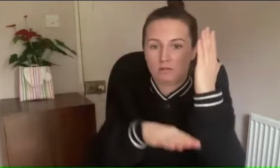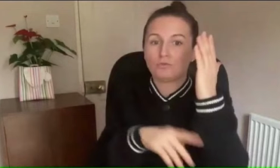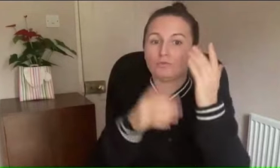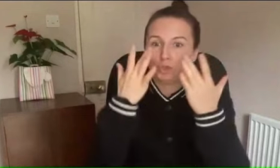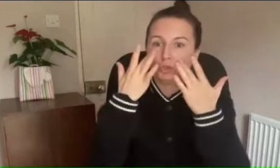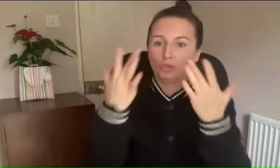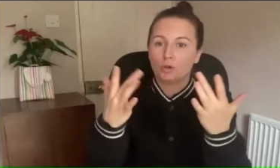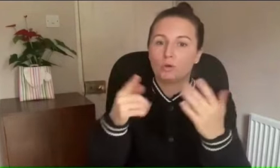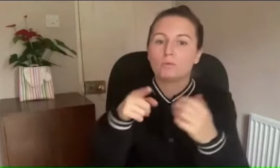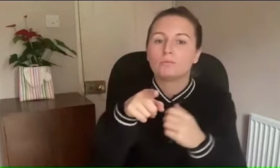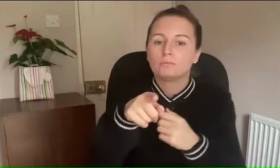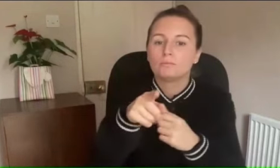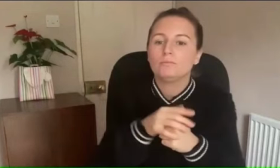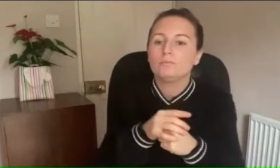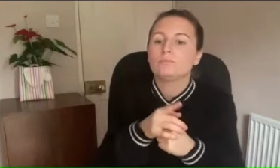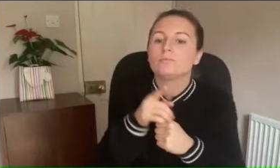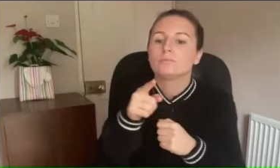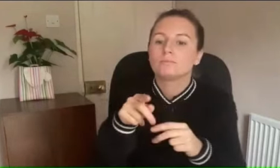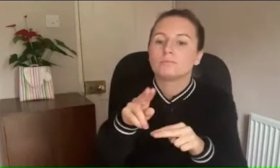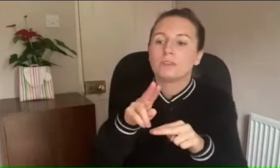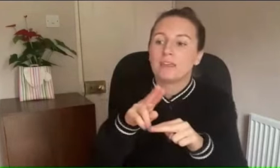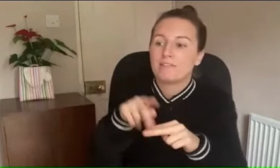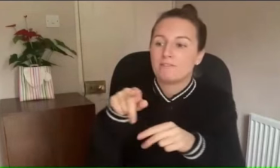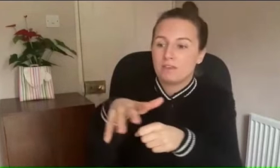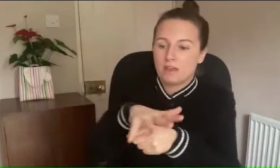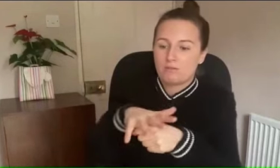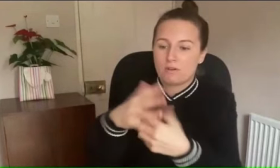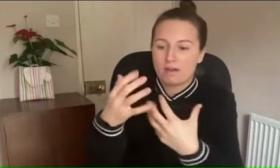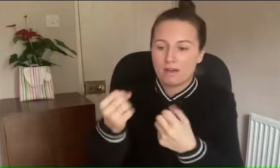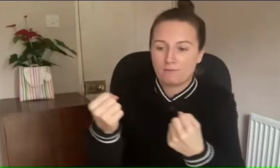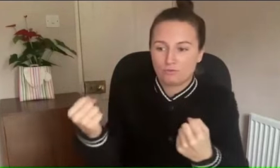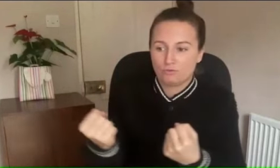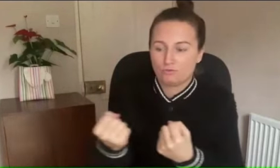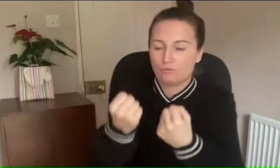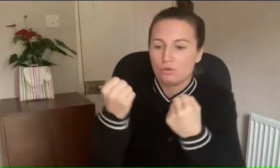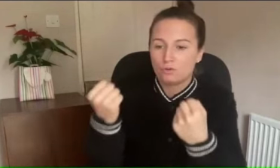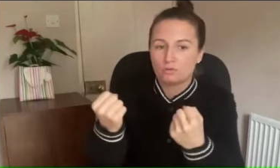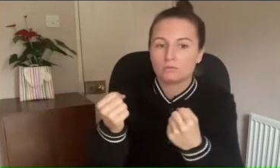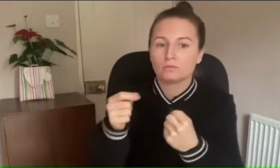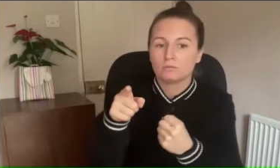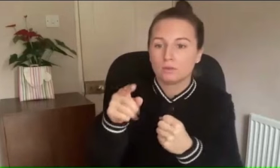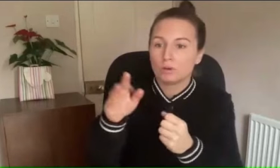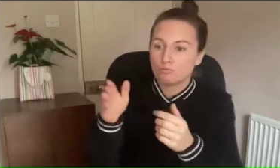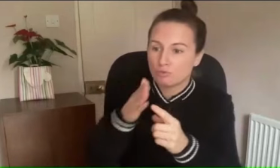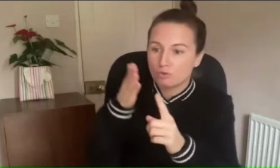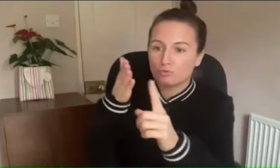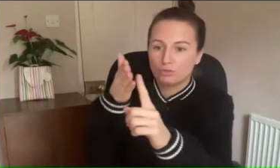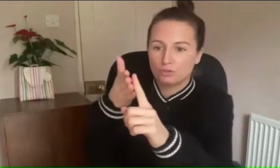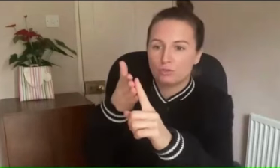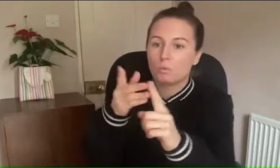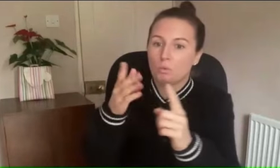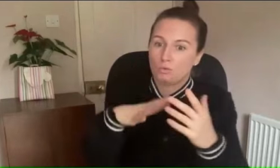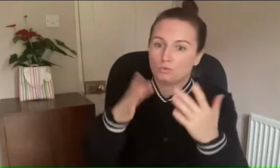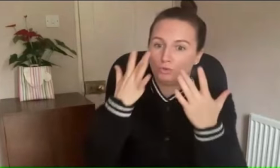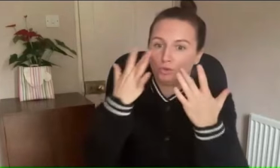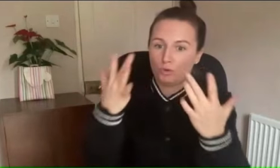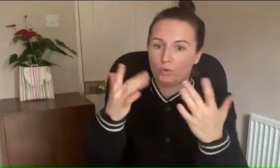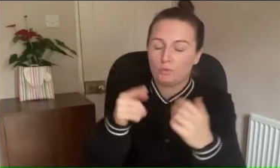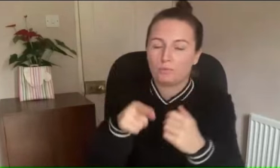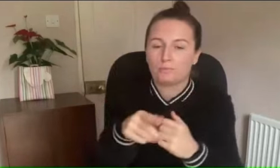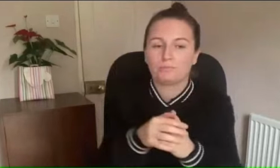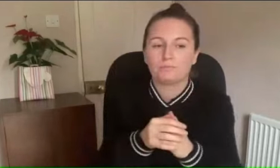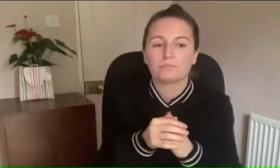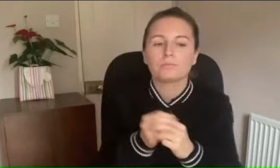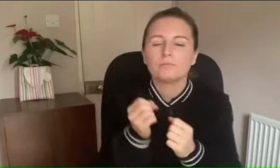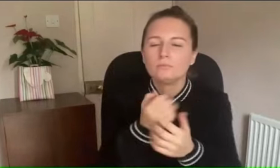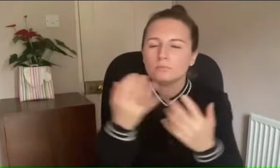reflect this and give opportunity to celebrate where there is a strong approach in an area, even if it isn't consistently across